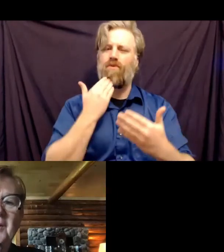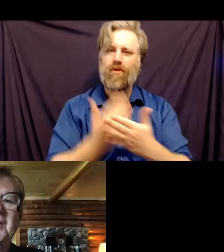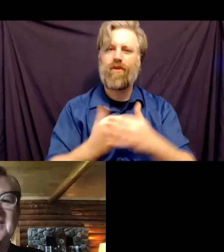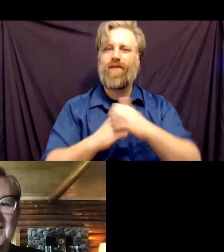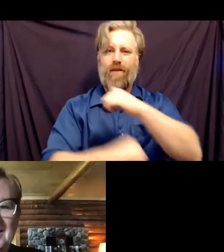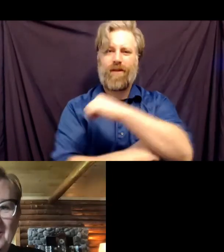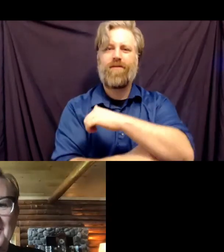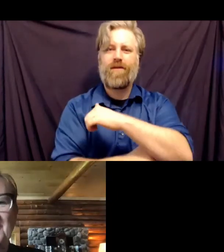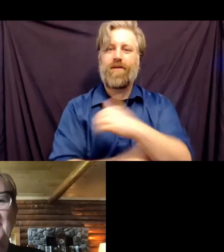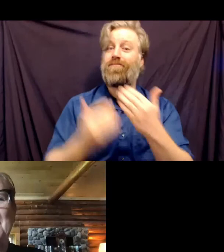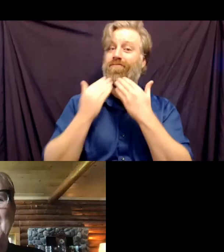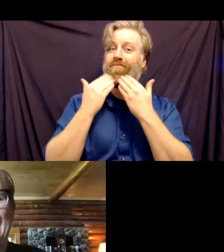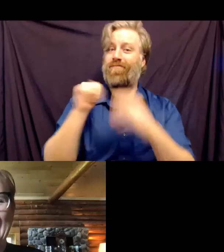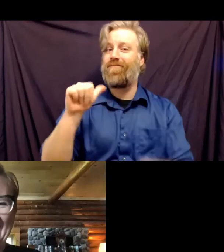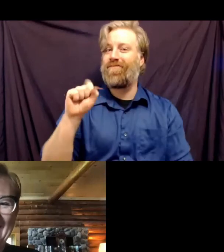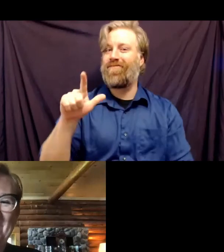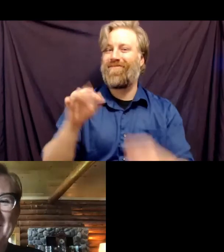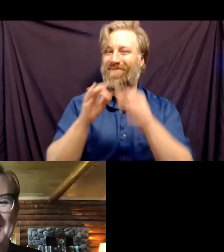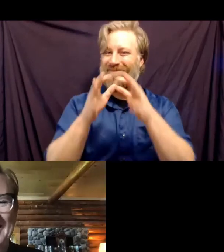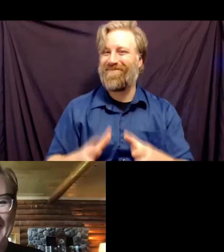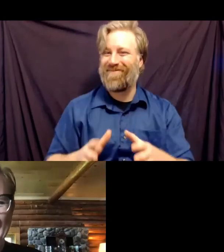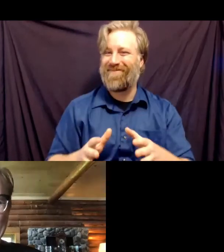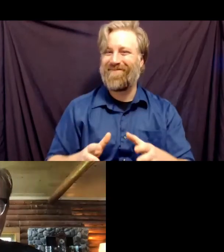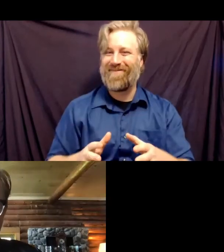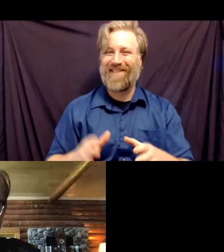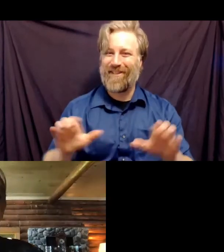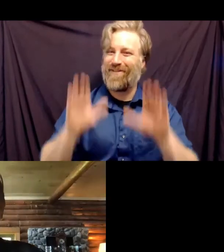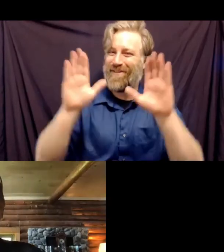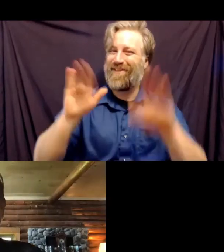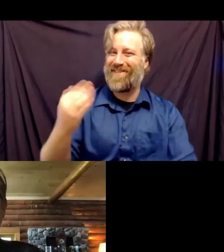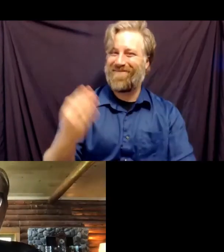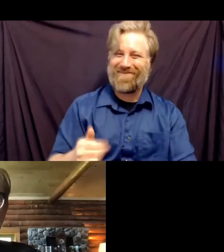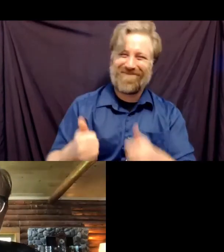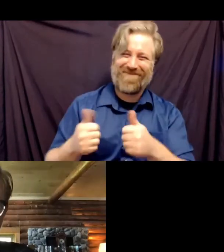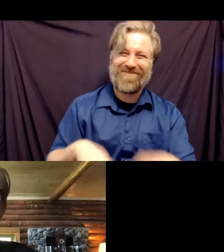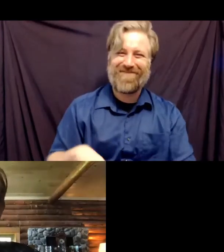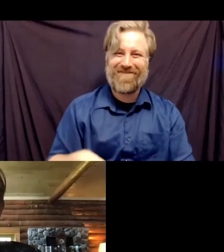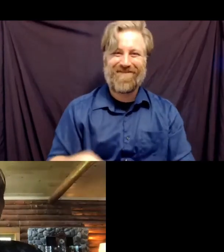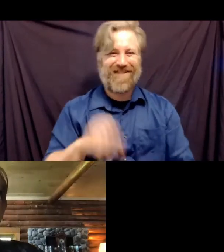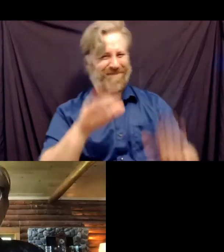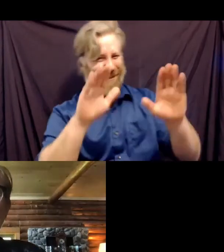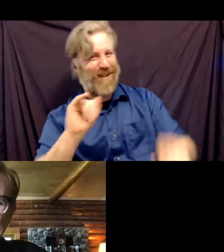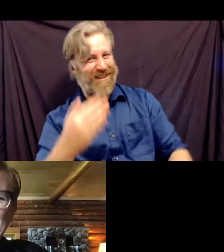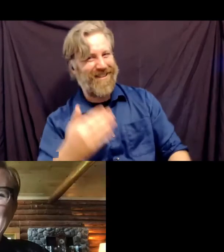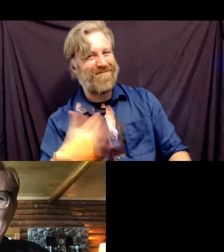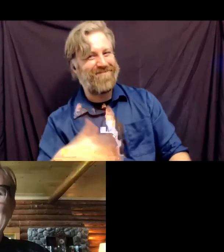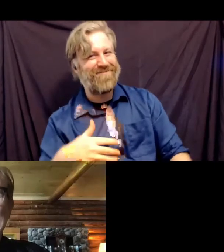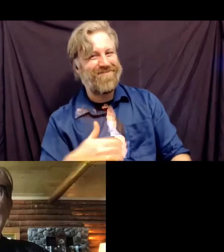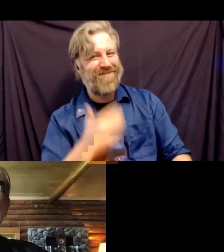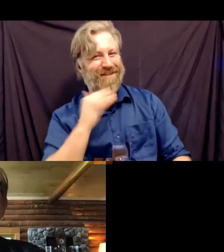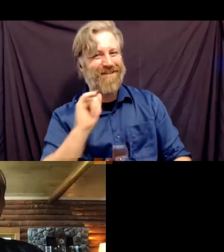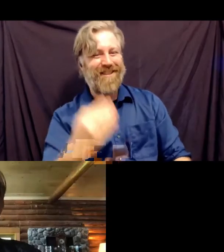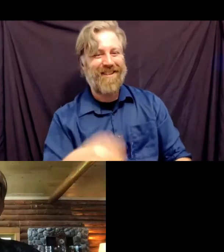our American Sign Language interpreter. You've been doing a great job. You did a great job. You did a good job. It